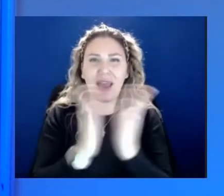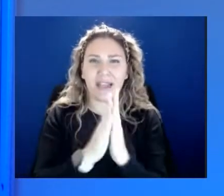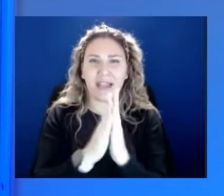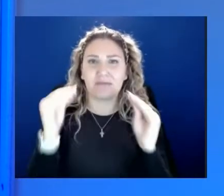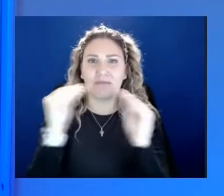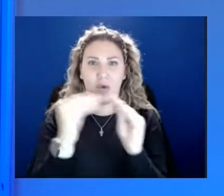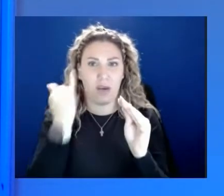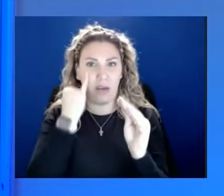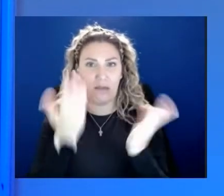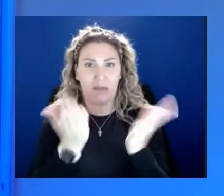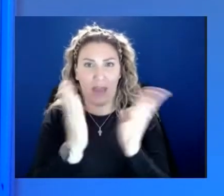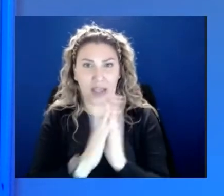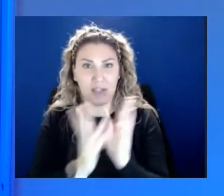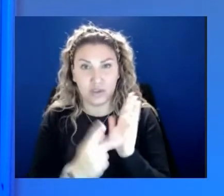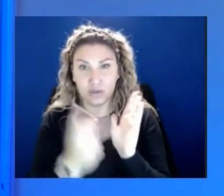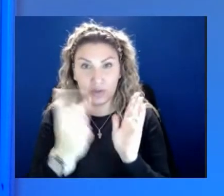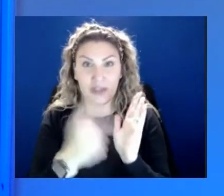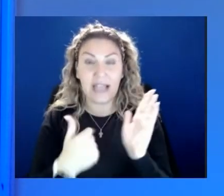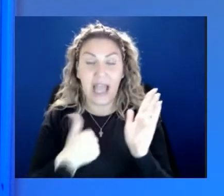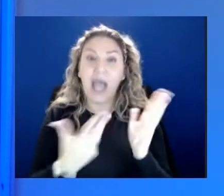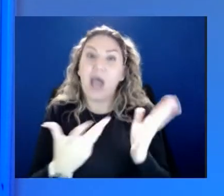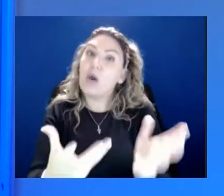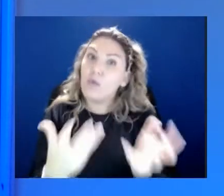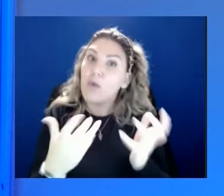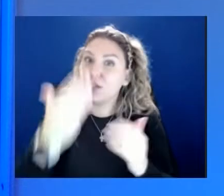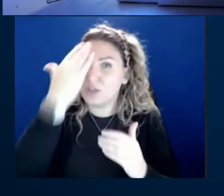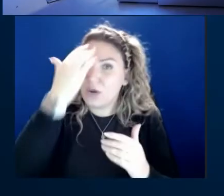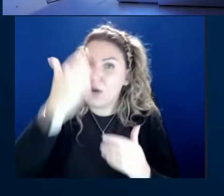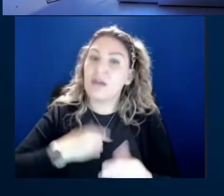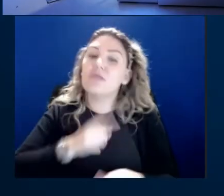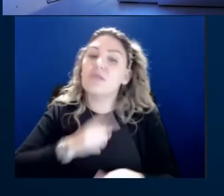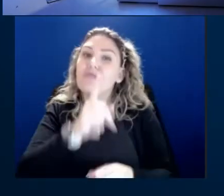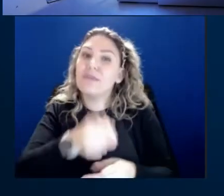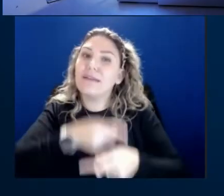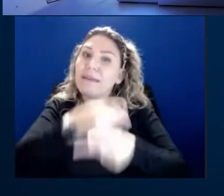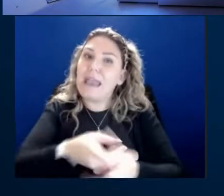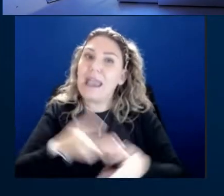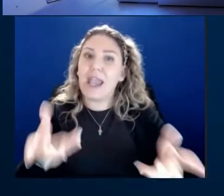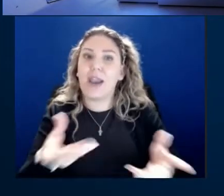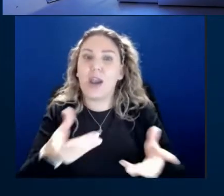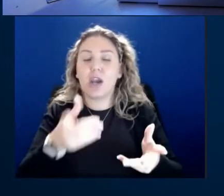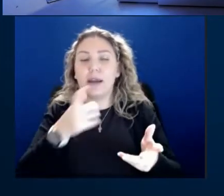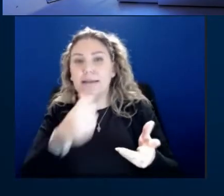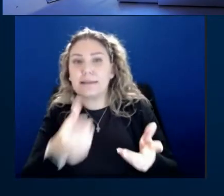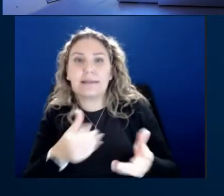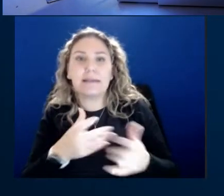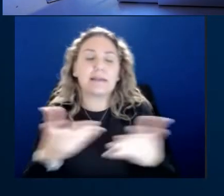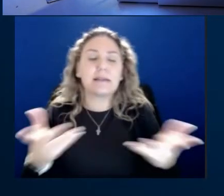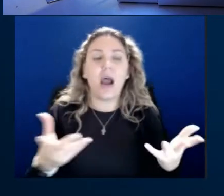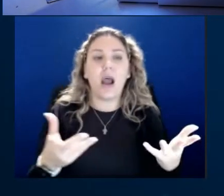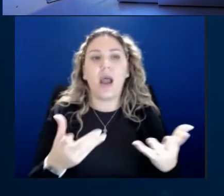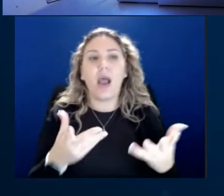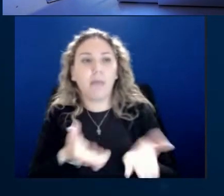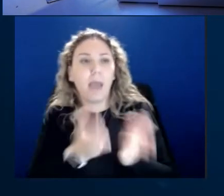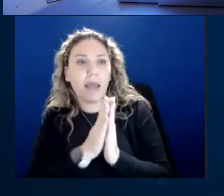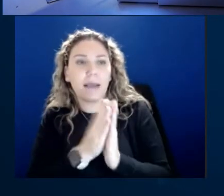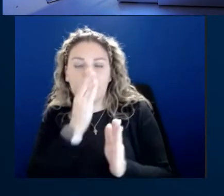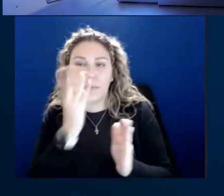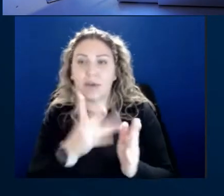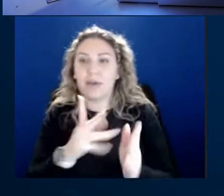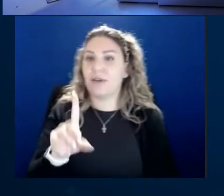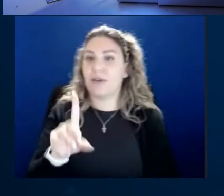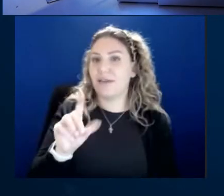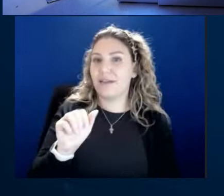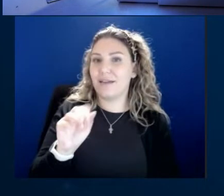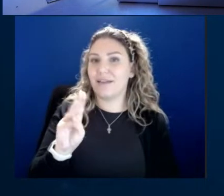I really want to know. Yeah. I really care. It's not the obligatory, tell me how you're doing. I don't really care. I really want to know. Damon, jump in here on that. What